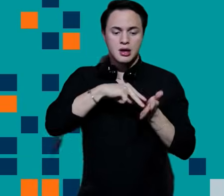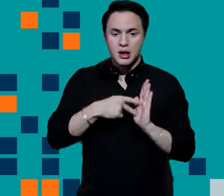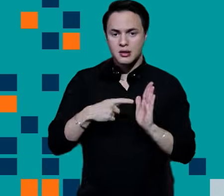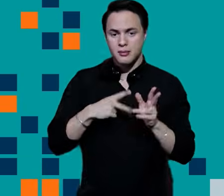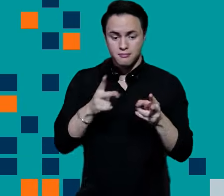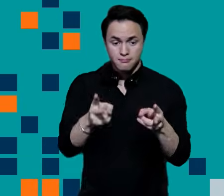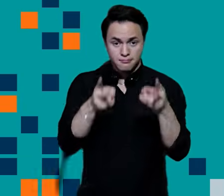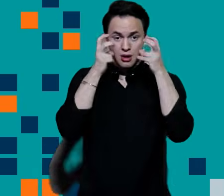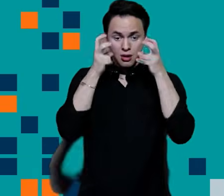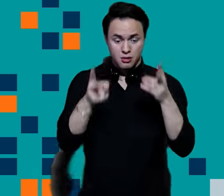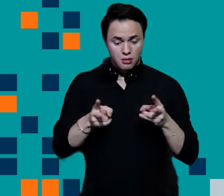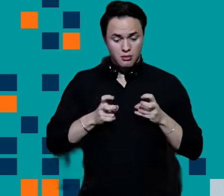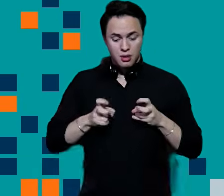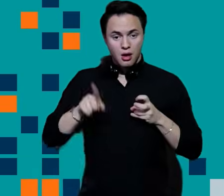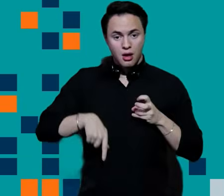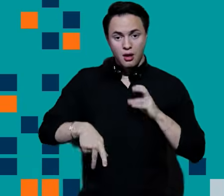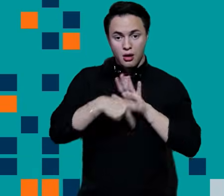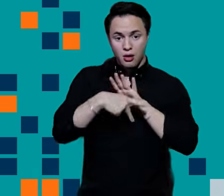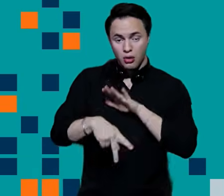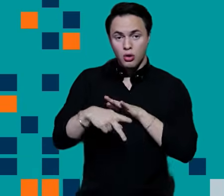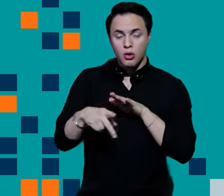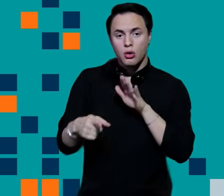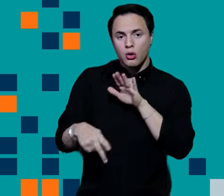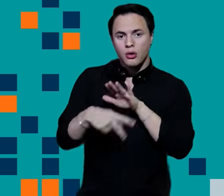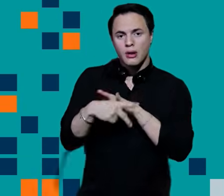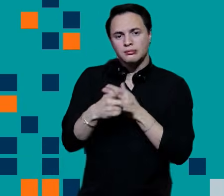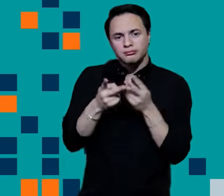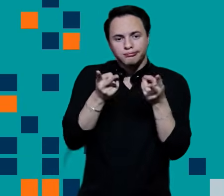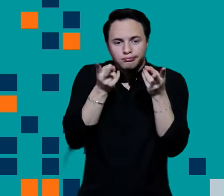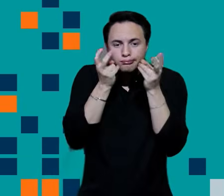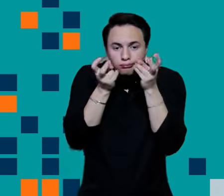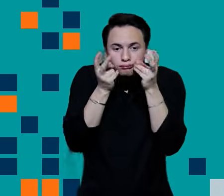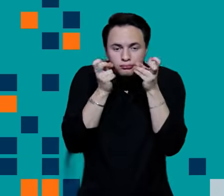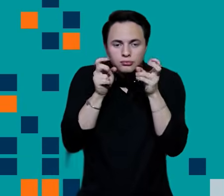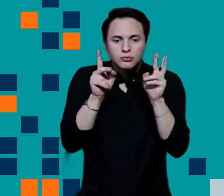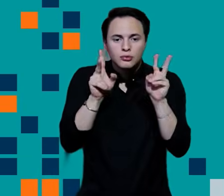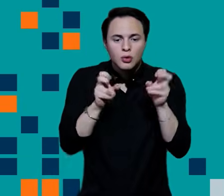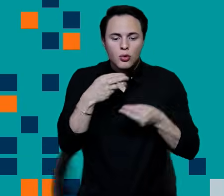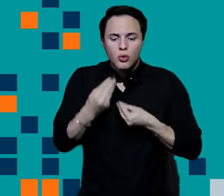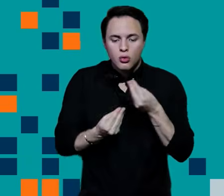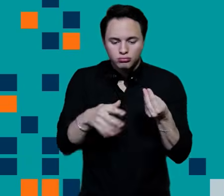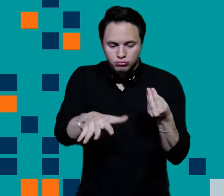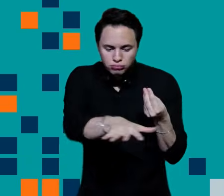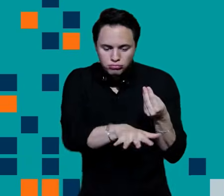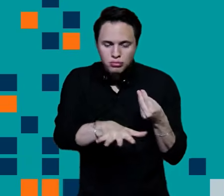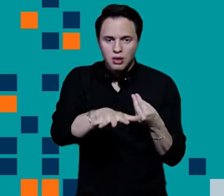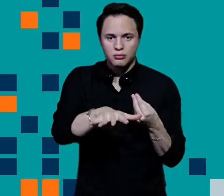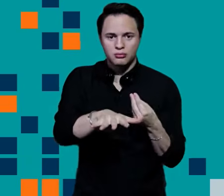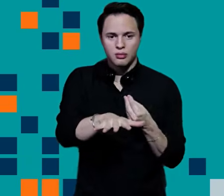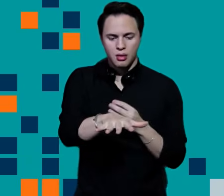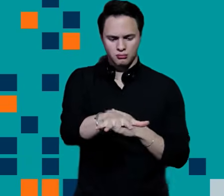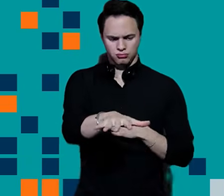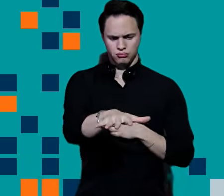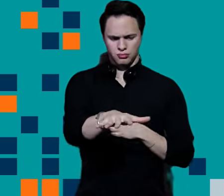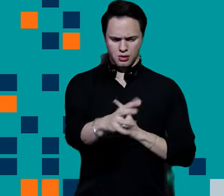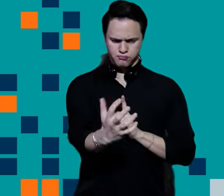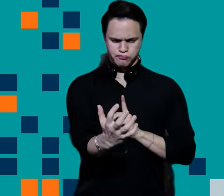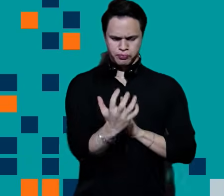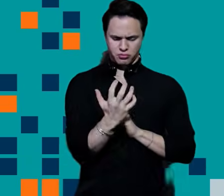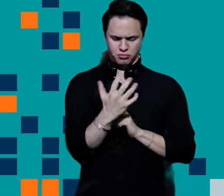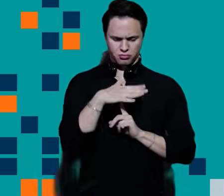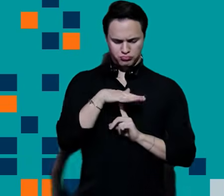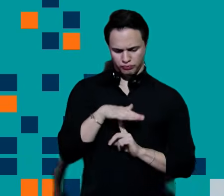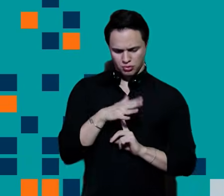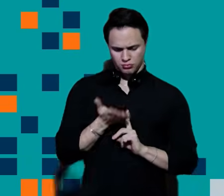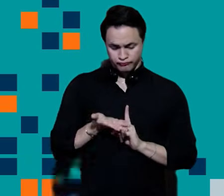perception being at the ground floor or our perception up on a balcony looking down is very different because of these